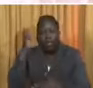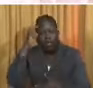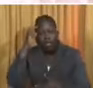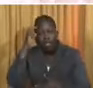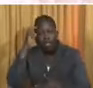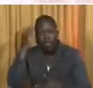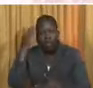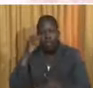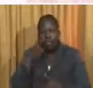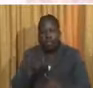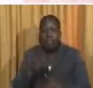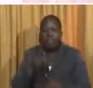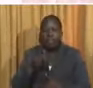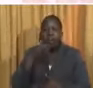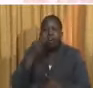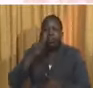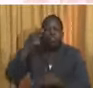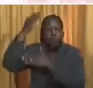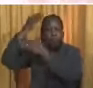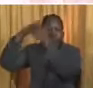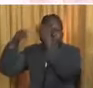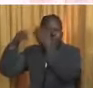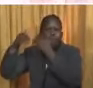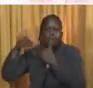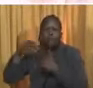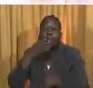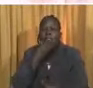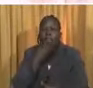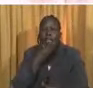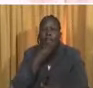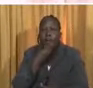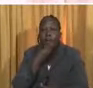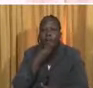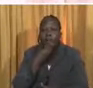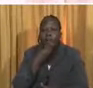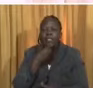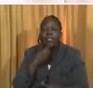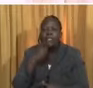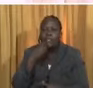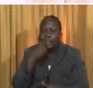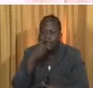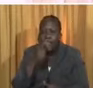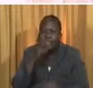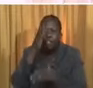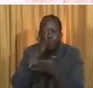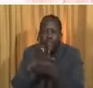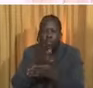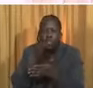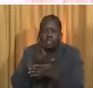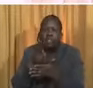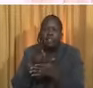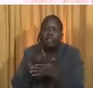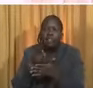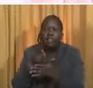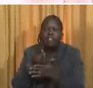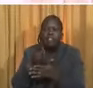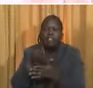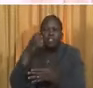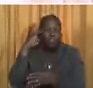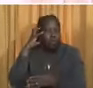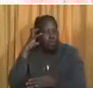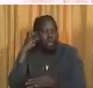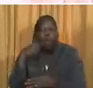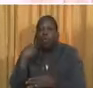of Professor Conrad's contribution. Yet it is this German scholar who exported it to